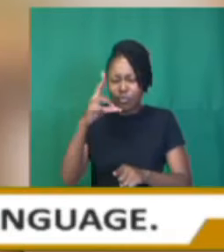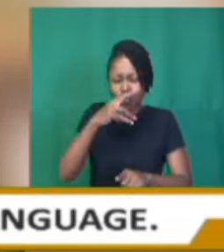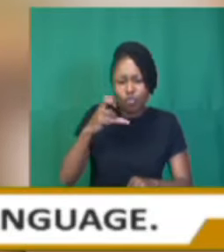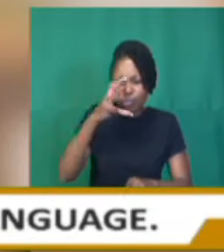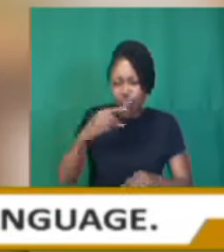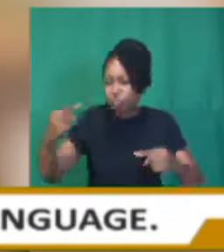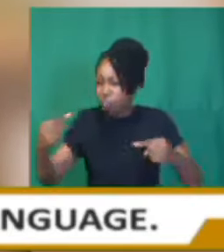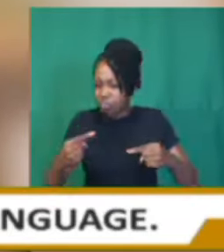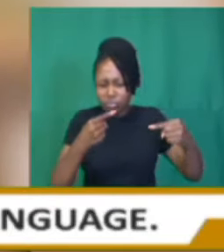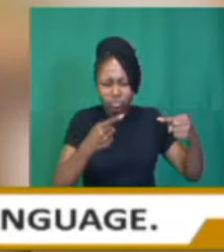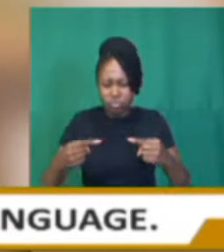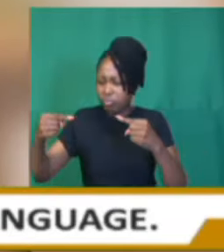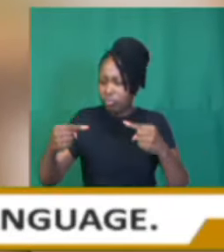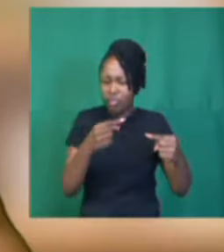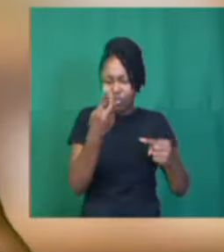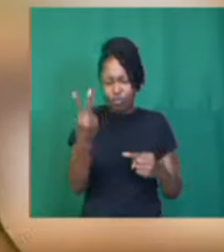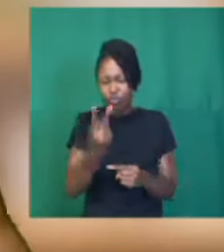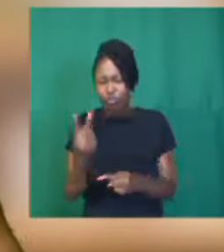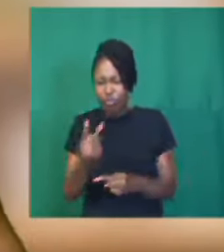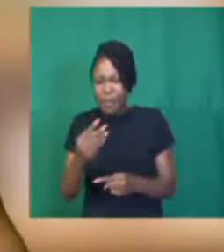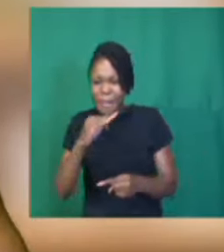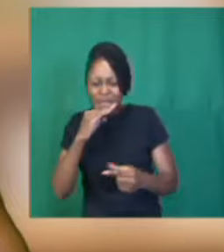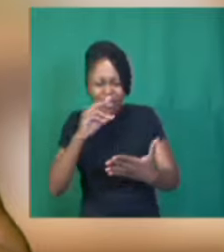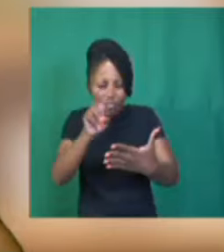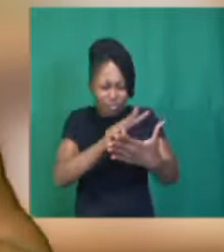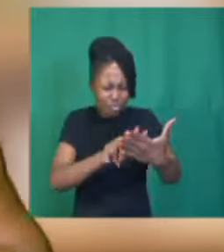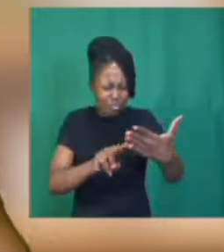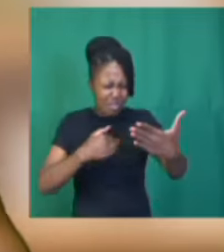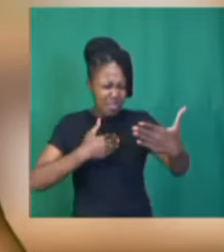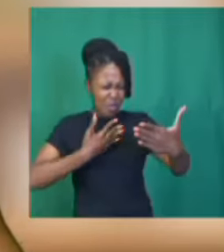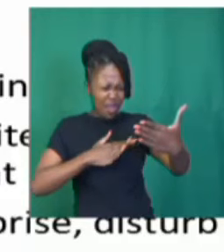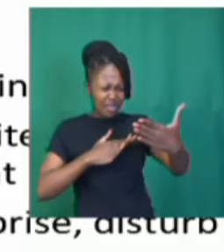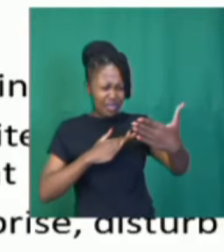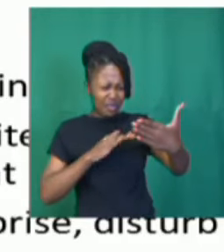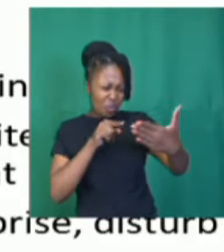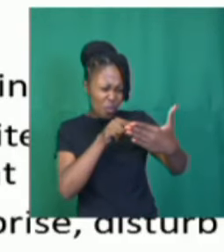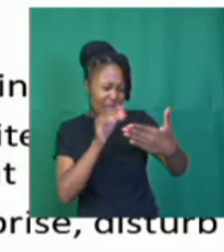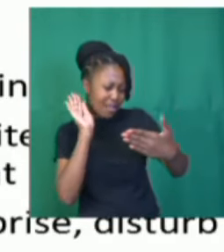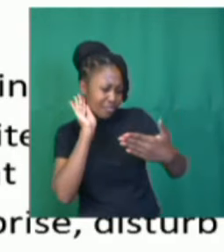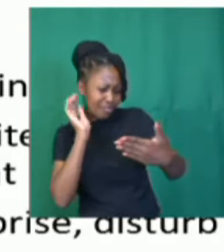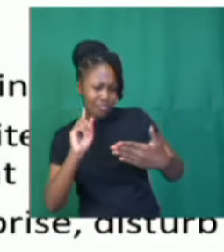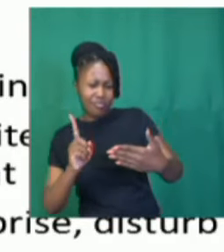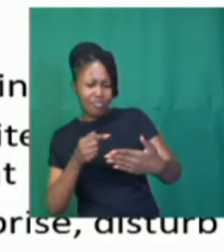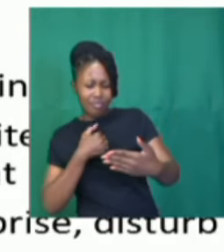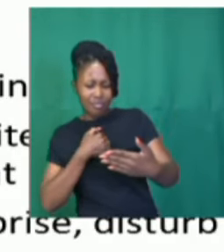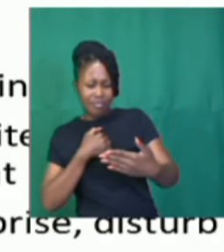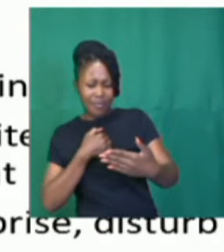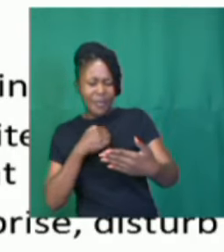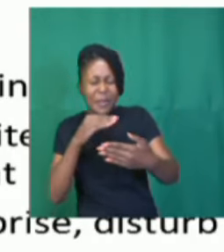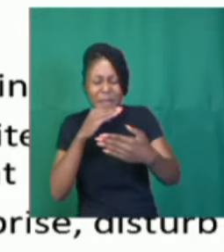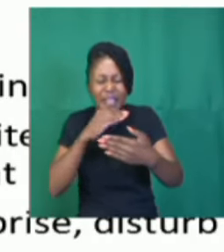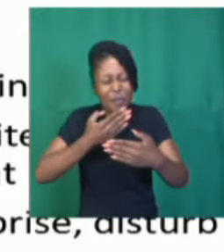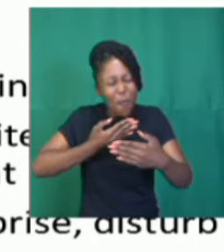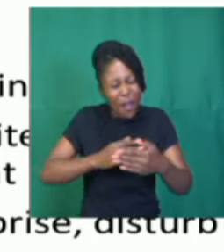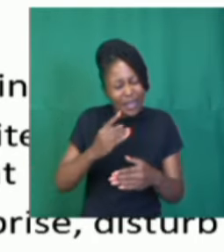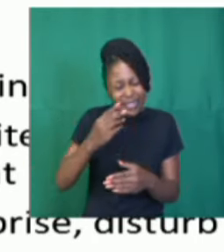to your text, let us try to actually speak. What are you saying to me? You are having that conversation by